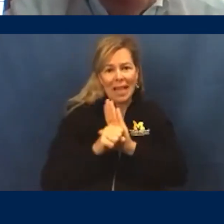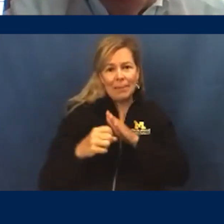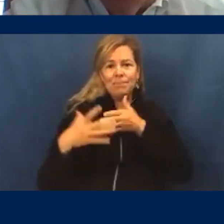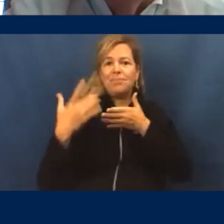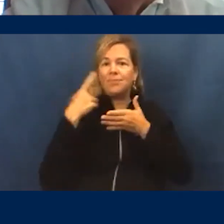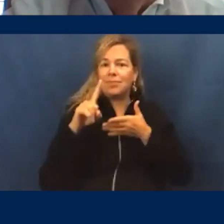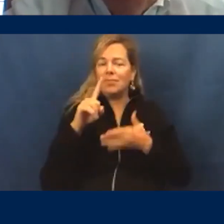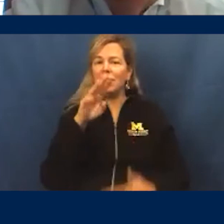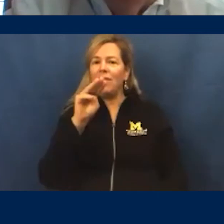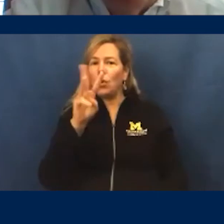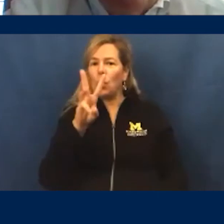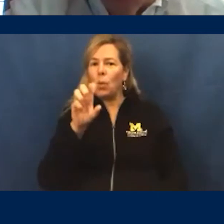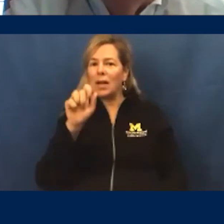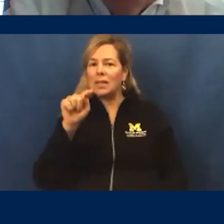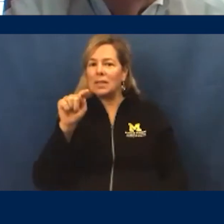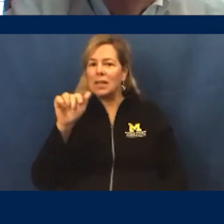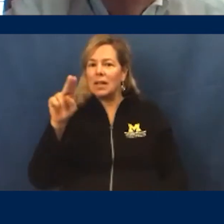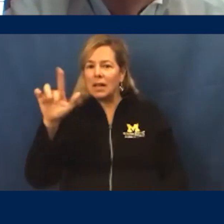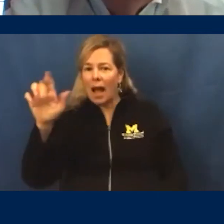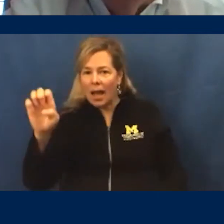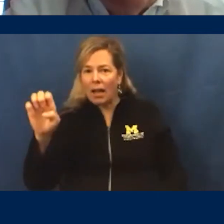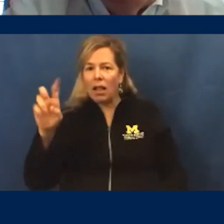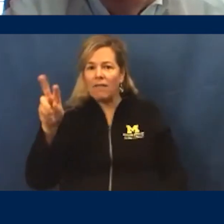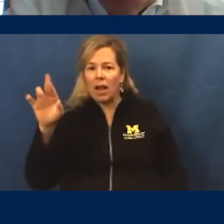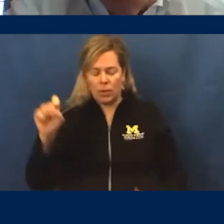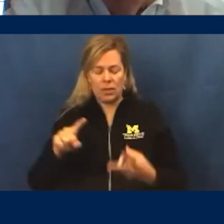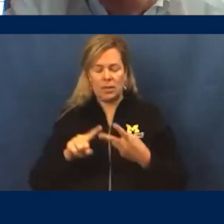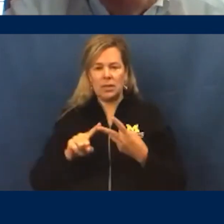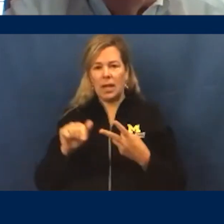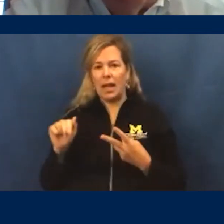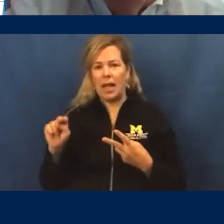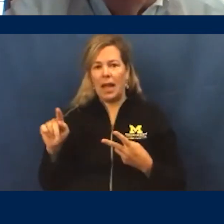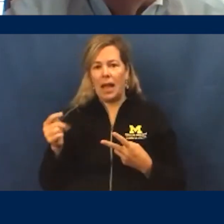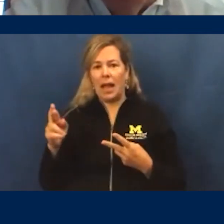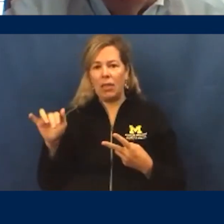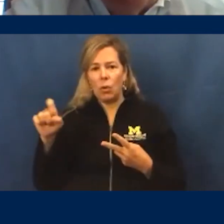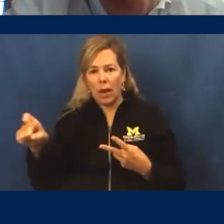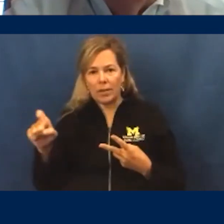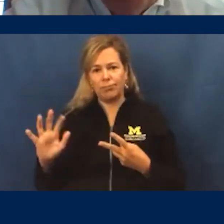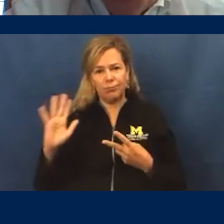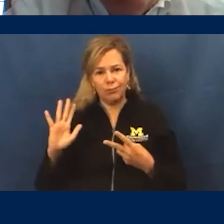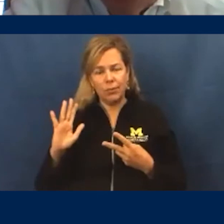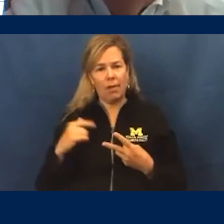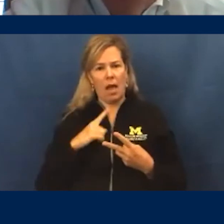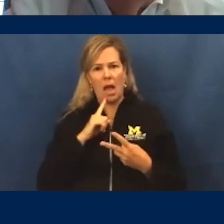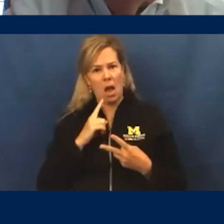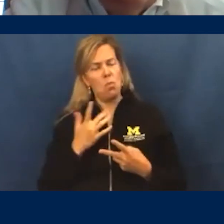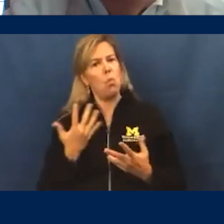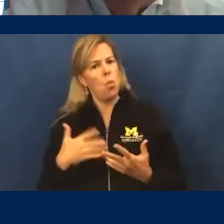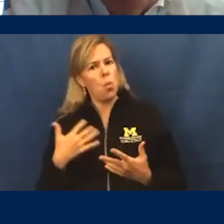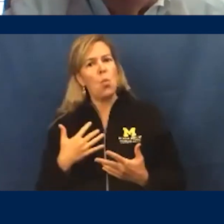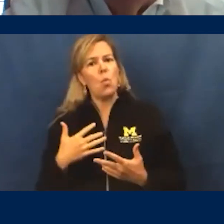anthrax mailings, a number of crises. And I'm struck, as I told the task force, I'm struck that we talked about many of